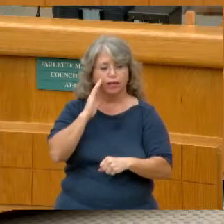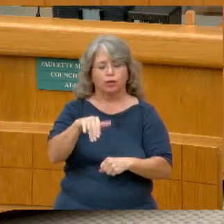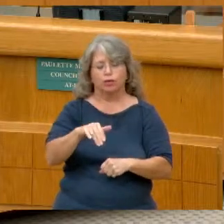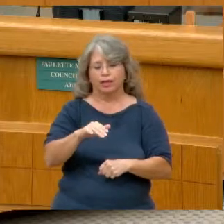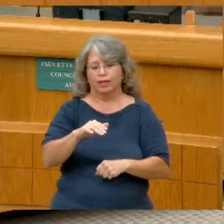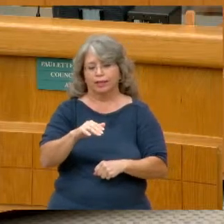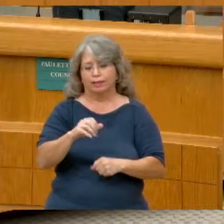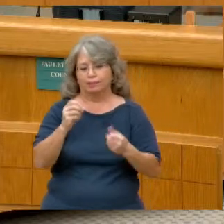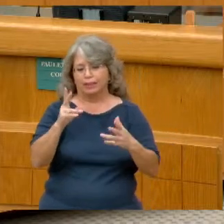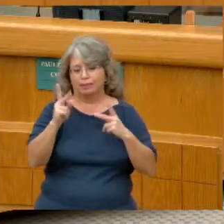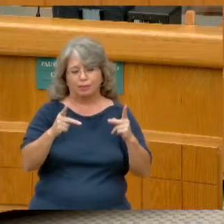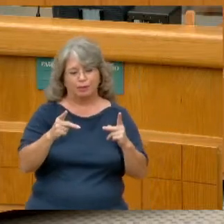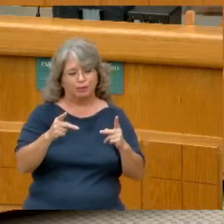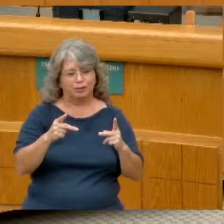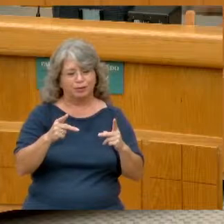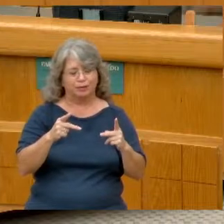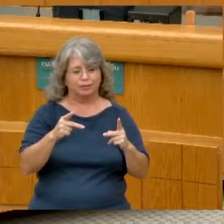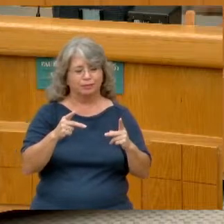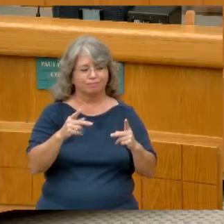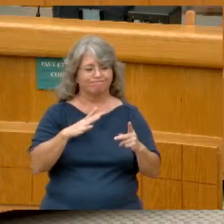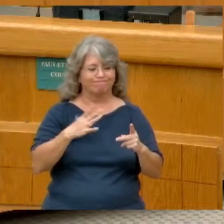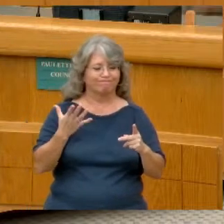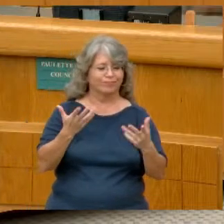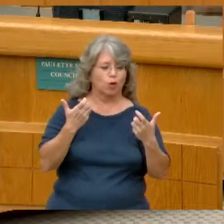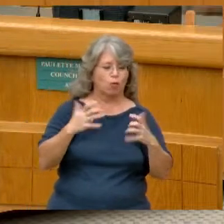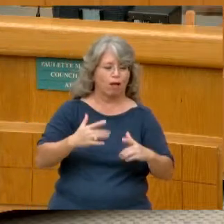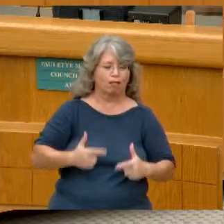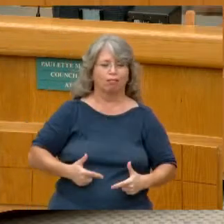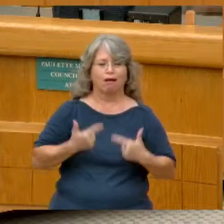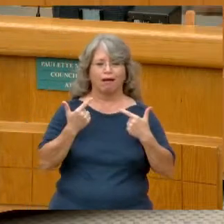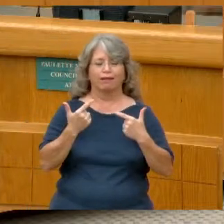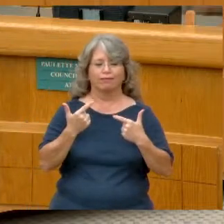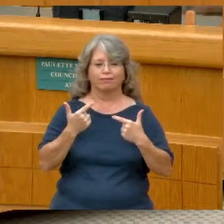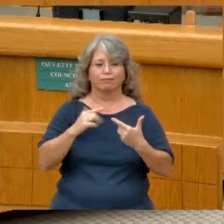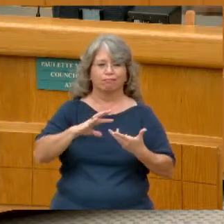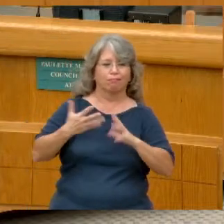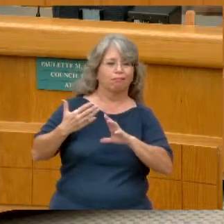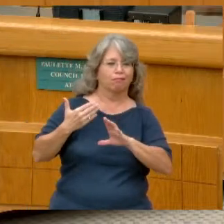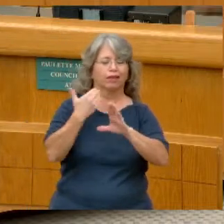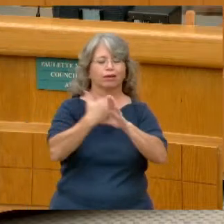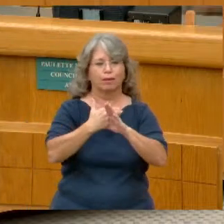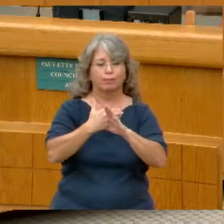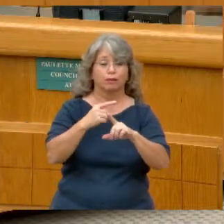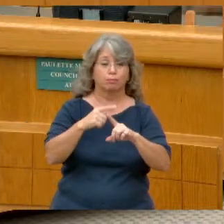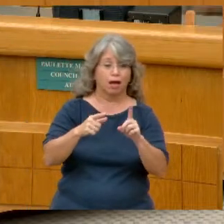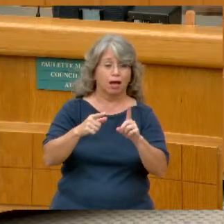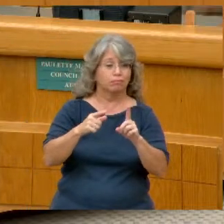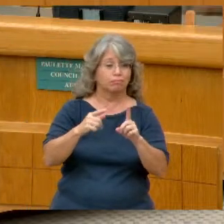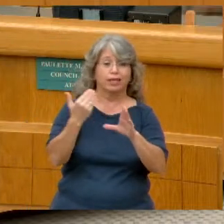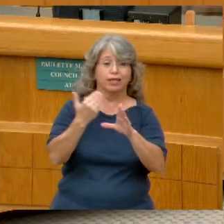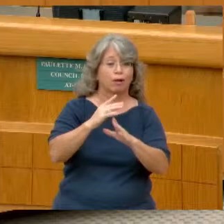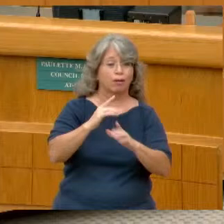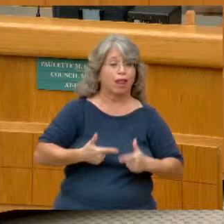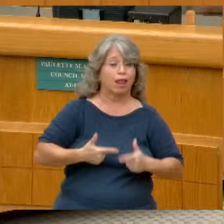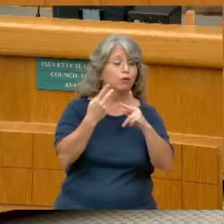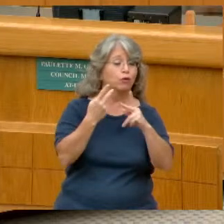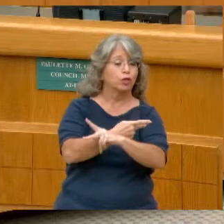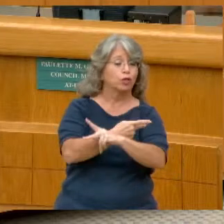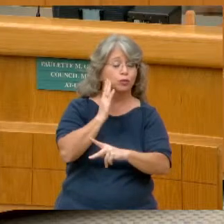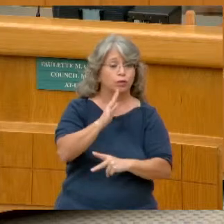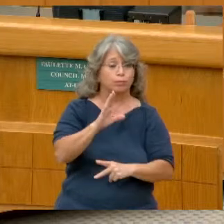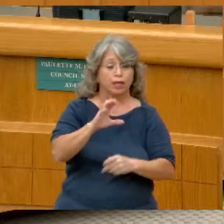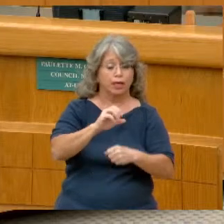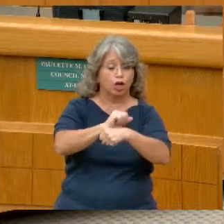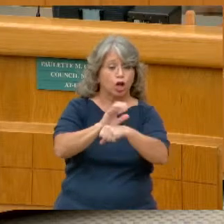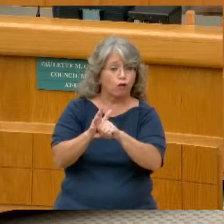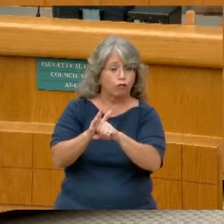interrupted, but what really interrupts your life is if you get COVID-19 and you have really bad and severe symptoms,